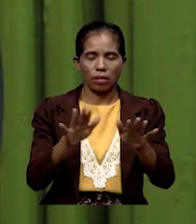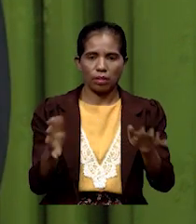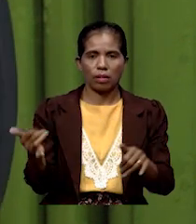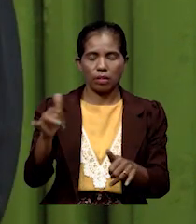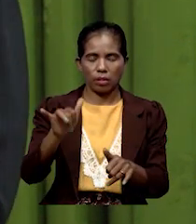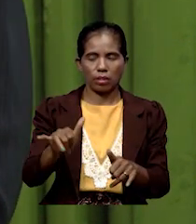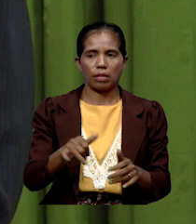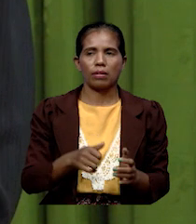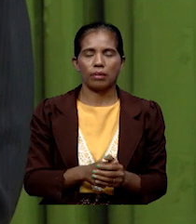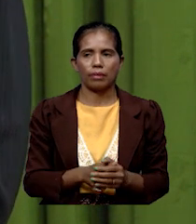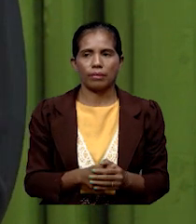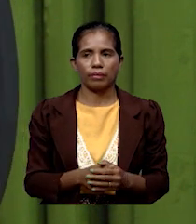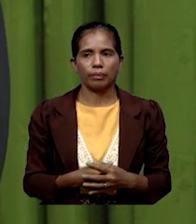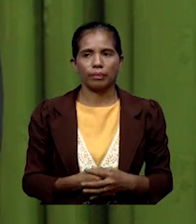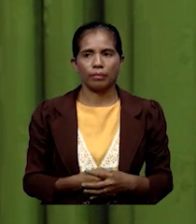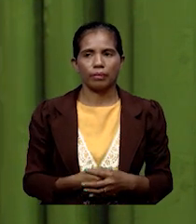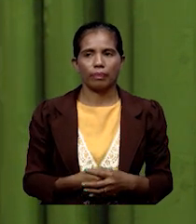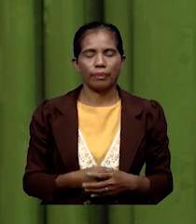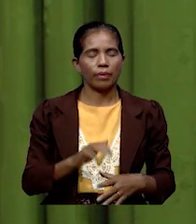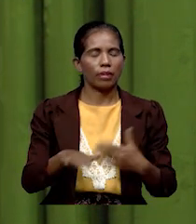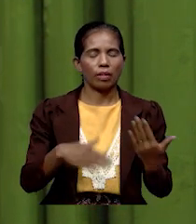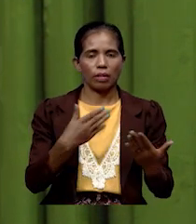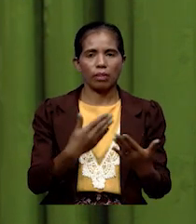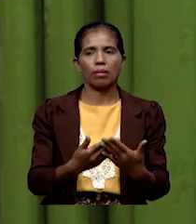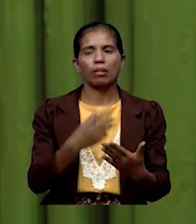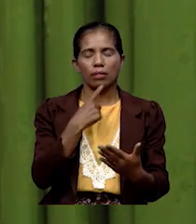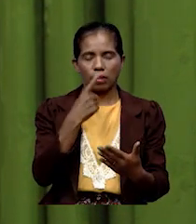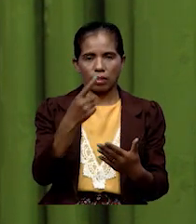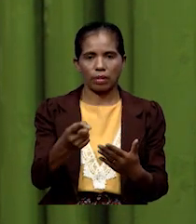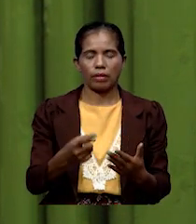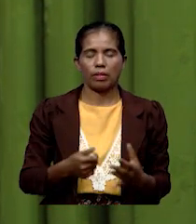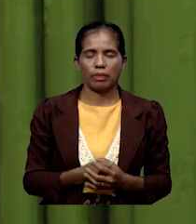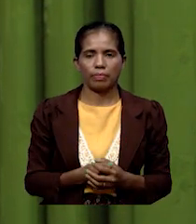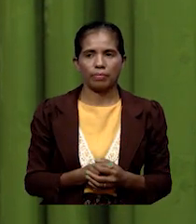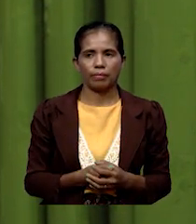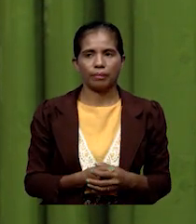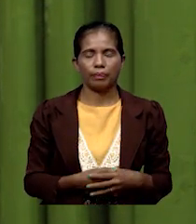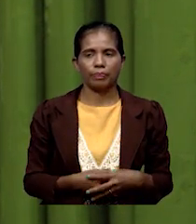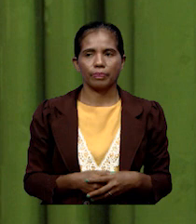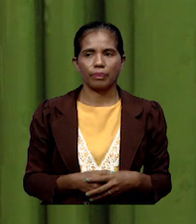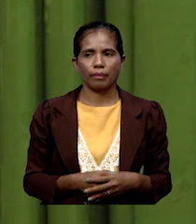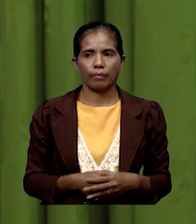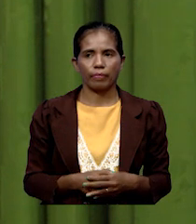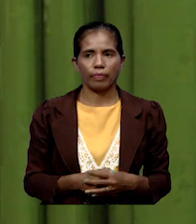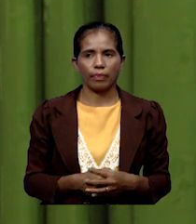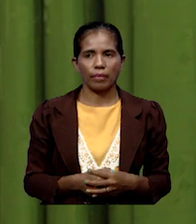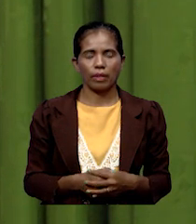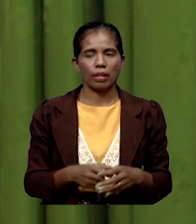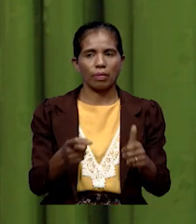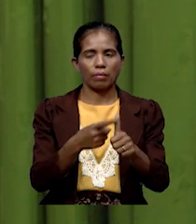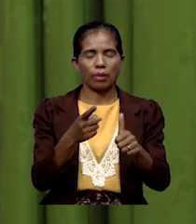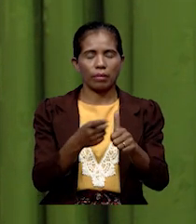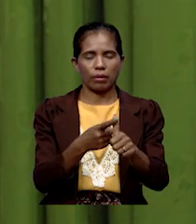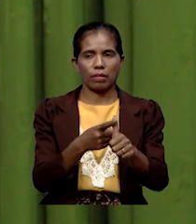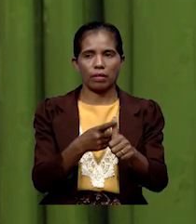no planet B. It's the only planet that you and I live on. The first one is